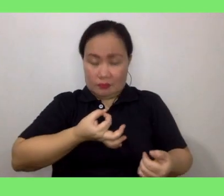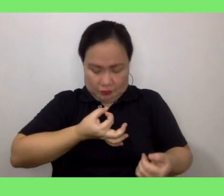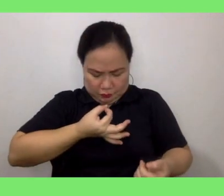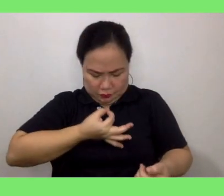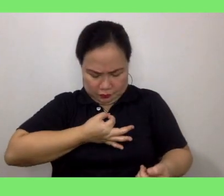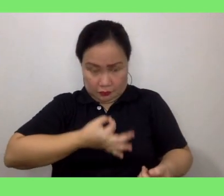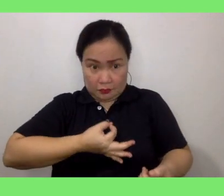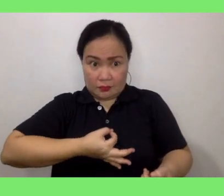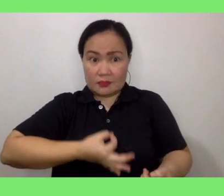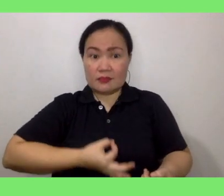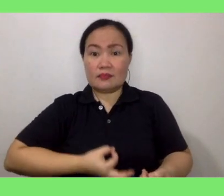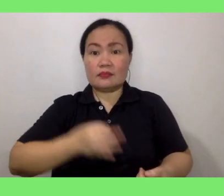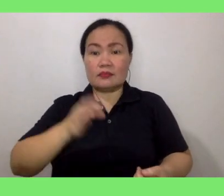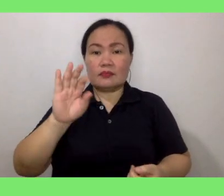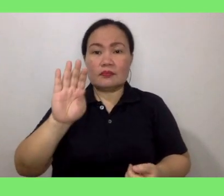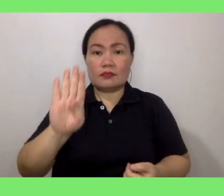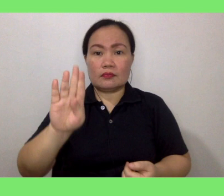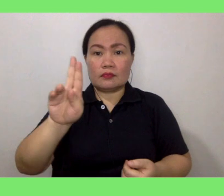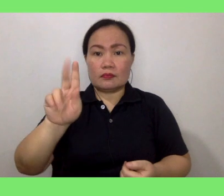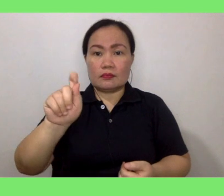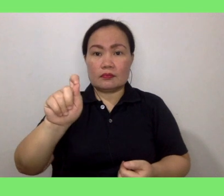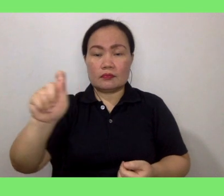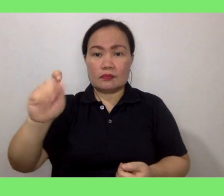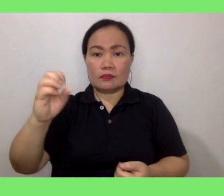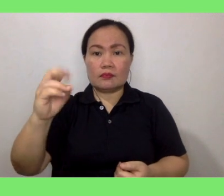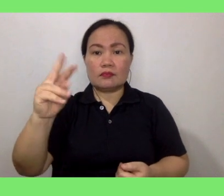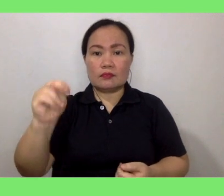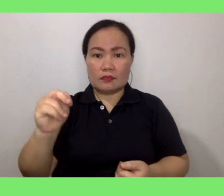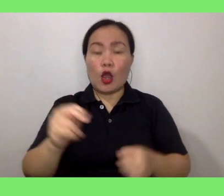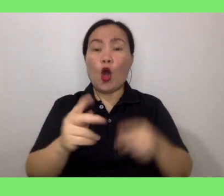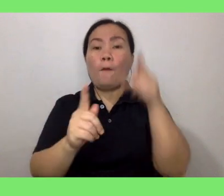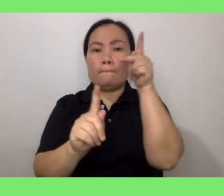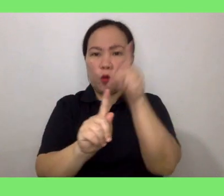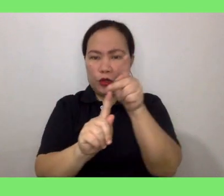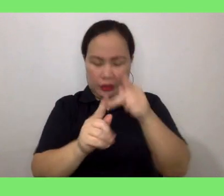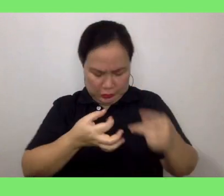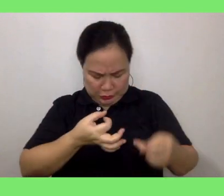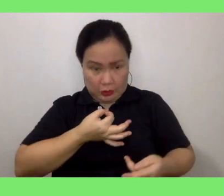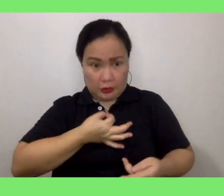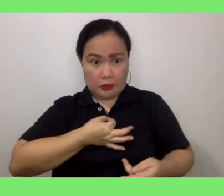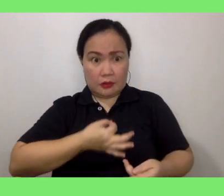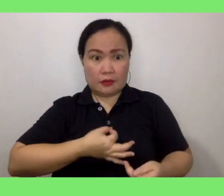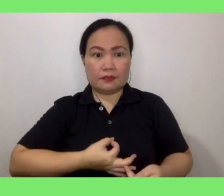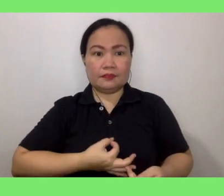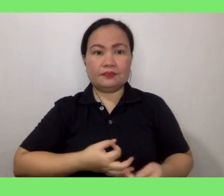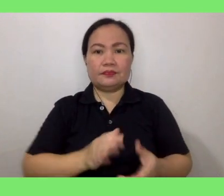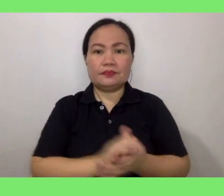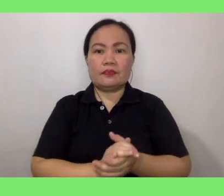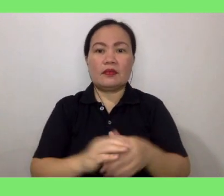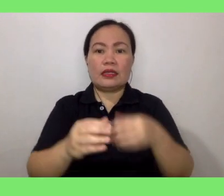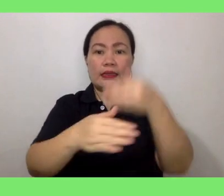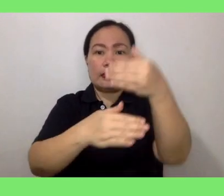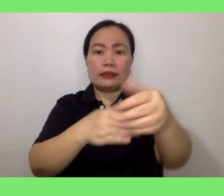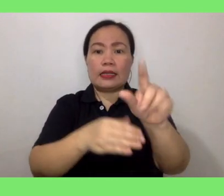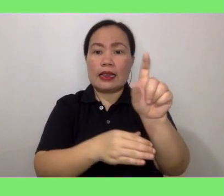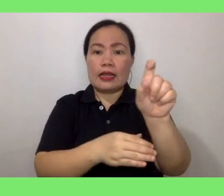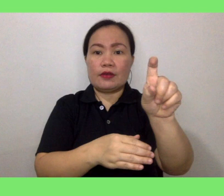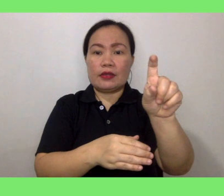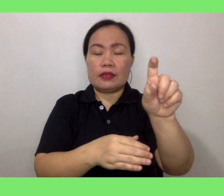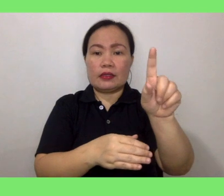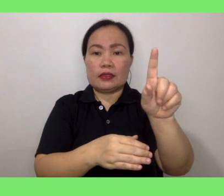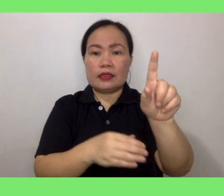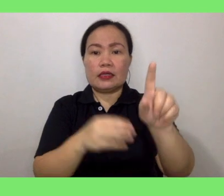nito? Botones. Okay. So, that is a point. Next, mole. Mole